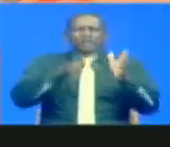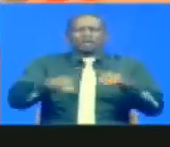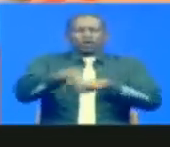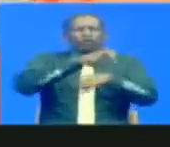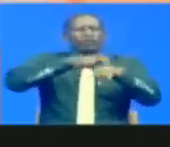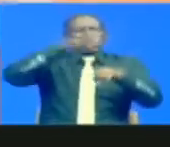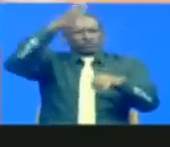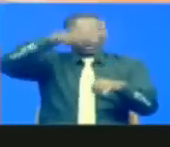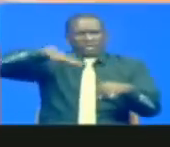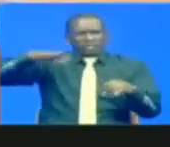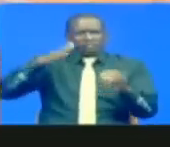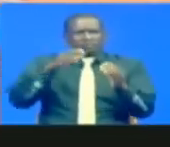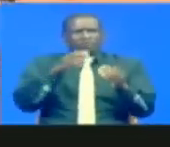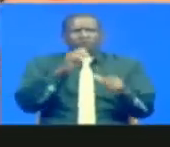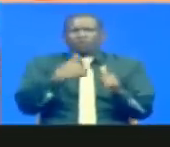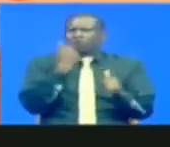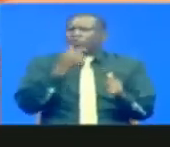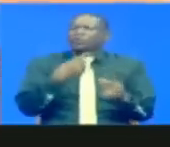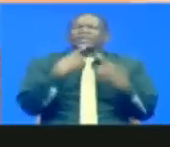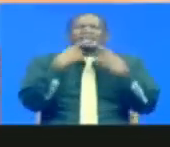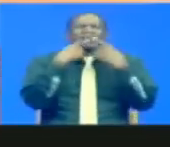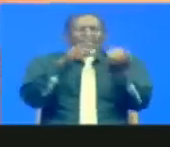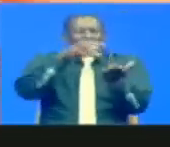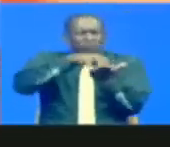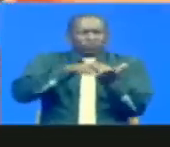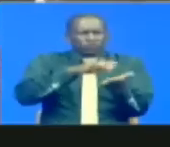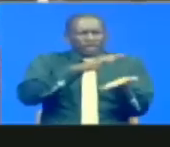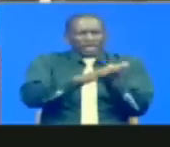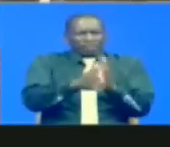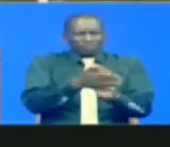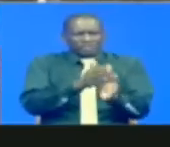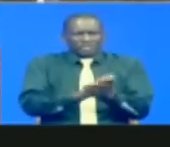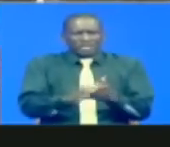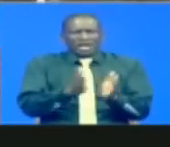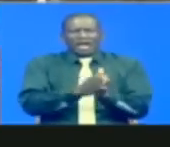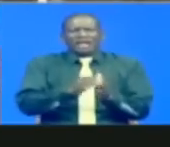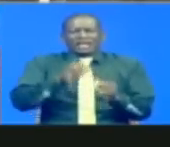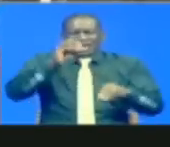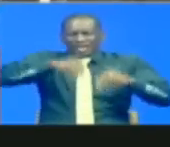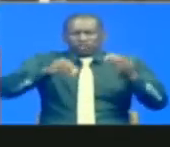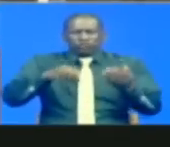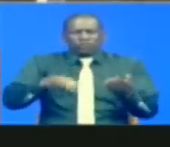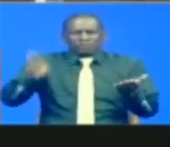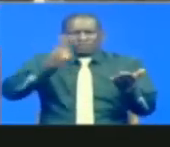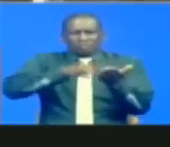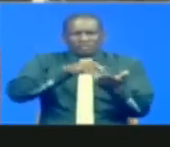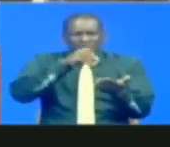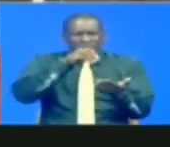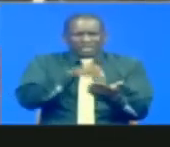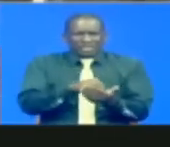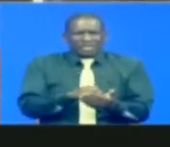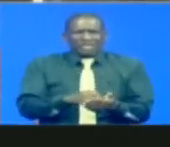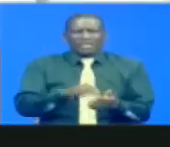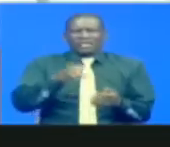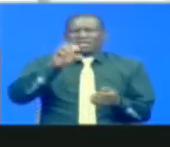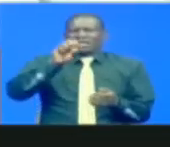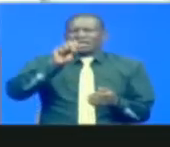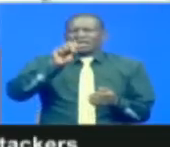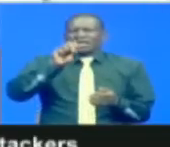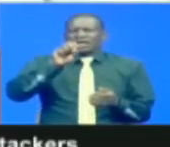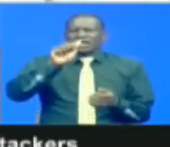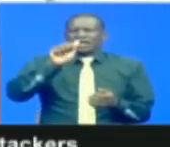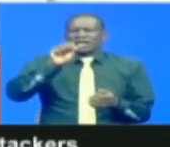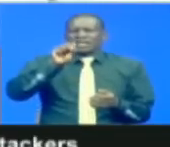turn declare their seats vacant, paving way for by-elections. Aisha and Dori are not the first to face the wrath of ODM